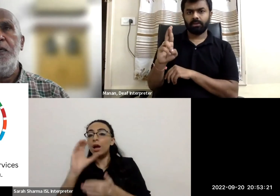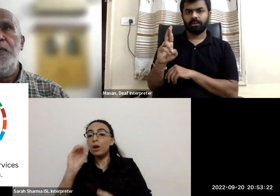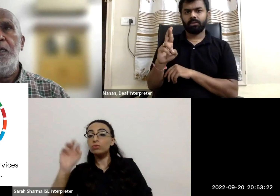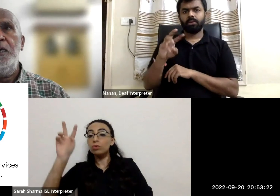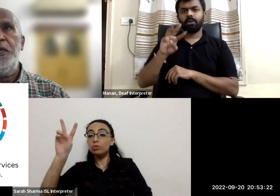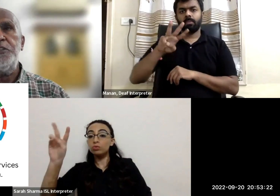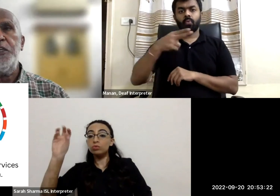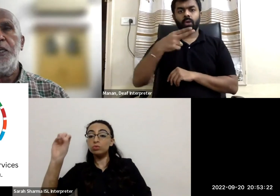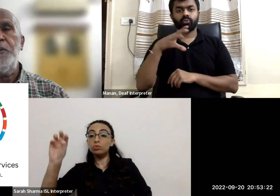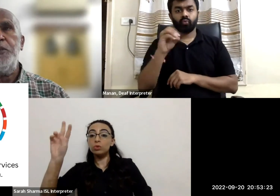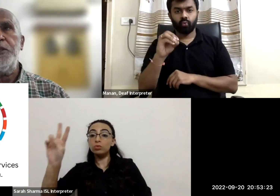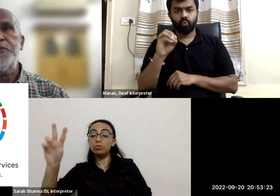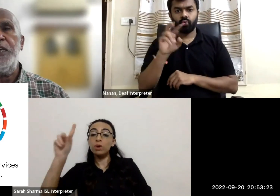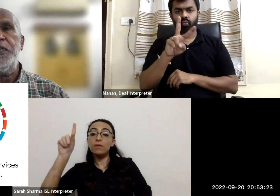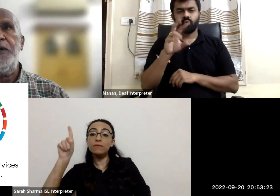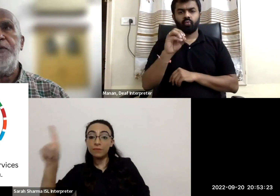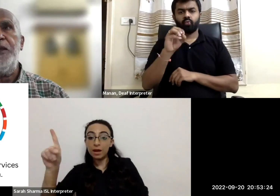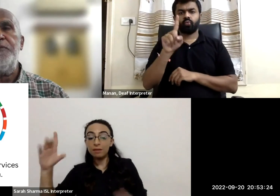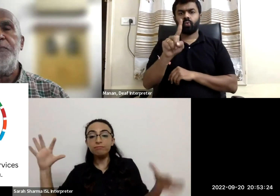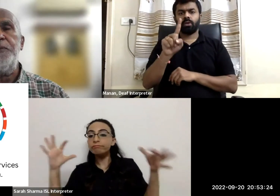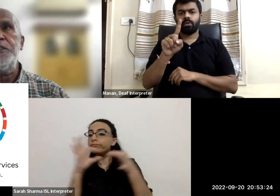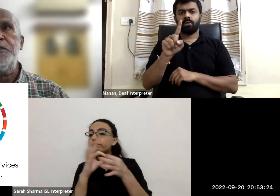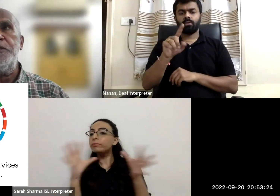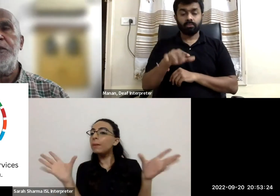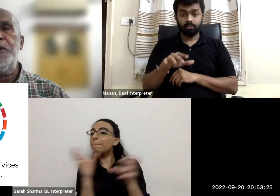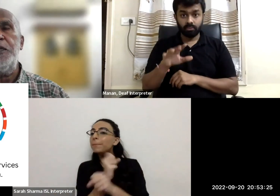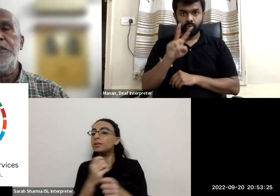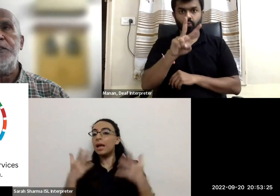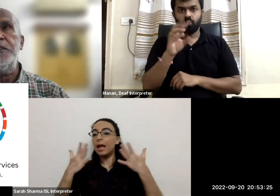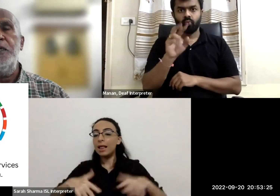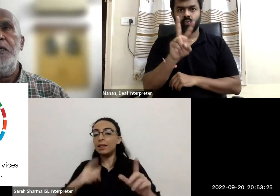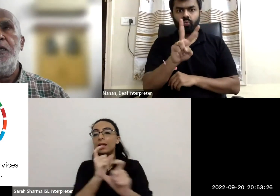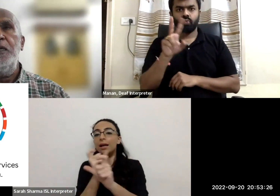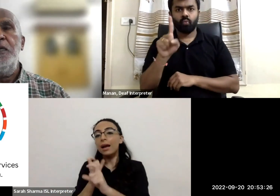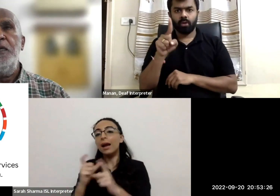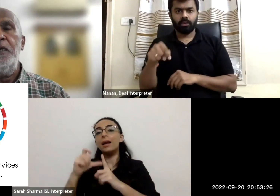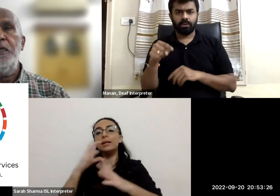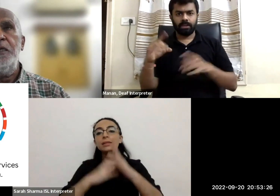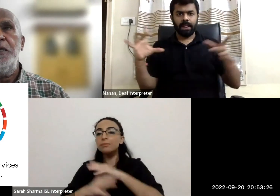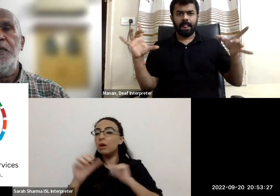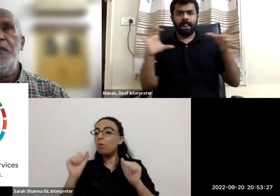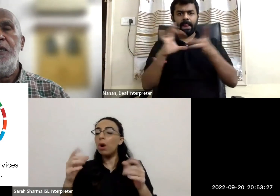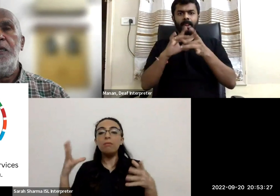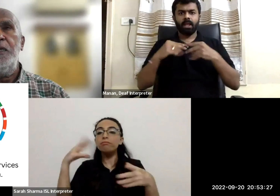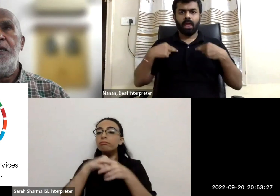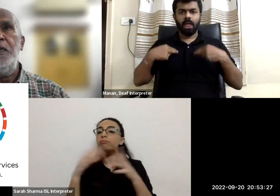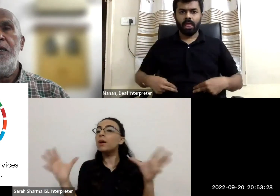2021, highest attainable of standard of health for persons with disabilities,